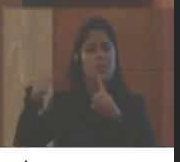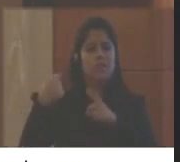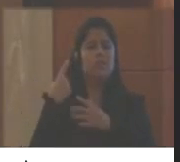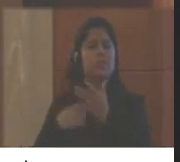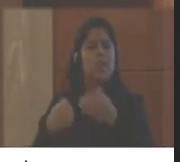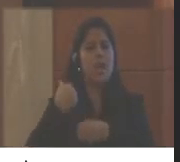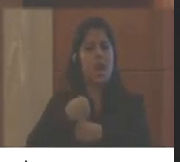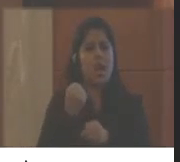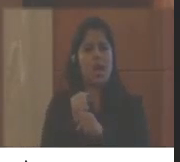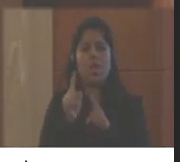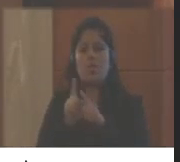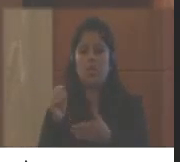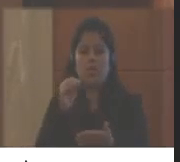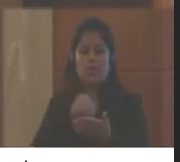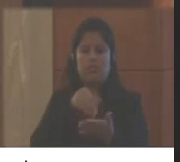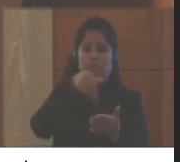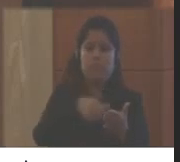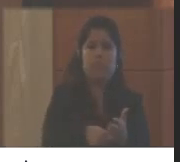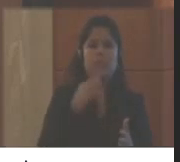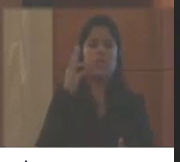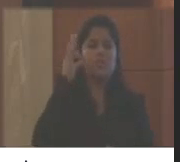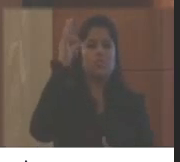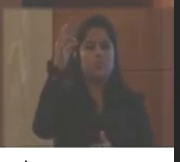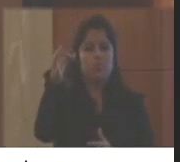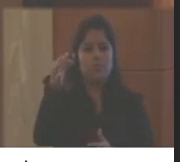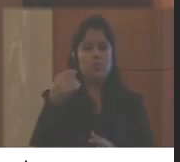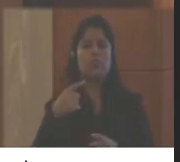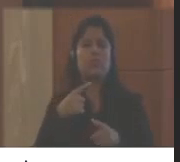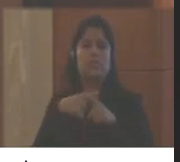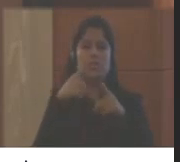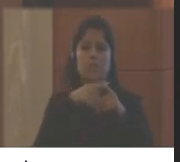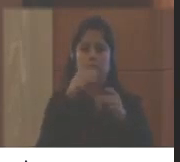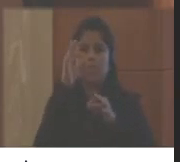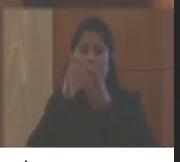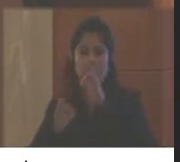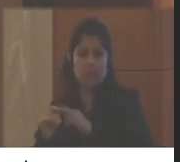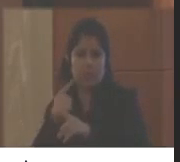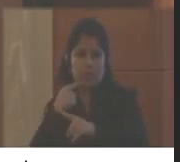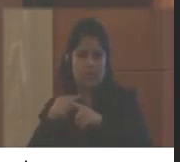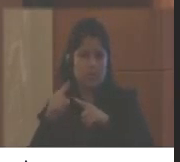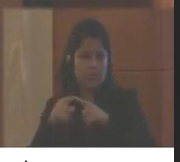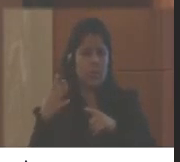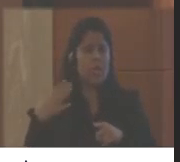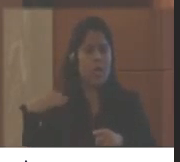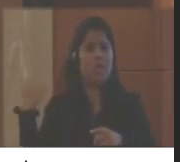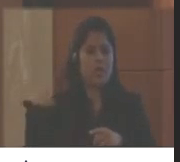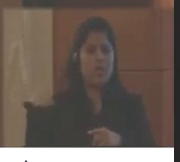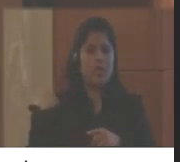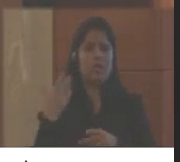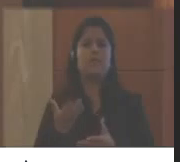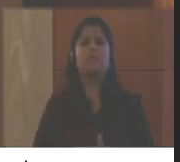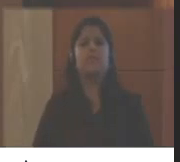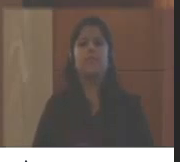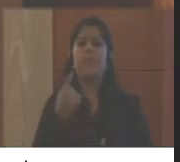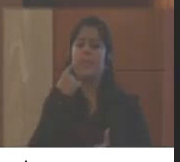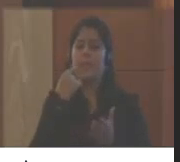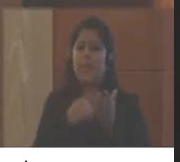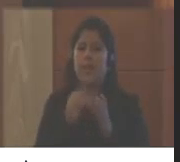current conditions of the risk and disasters. And we also have also